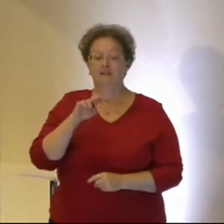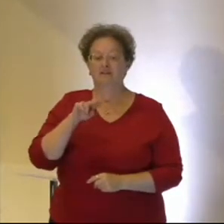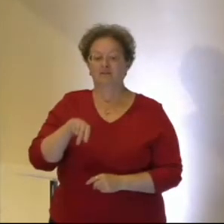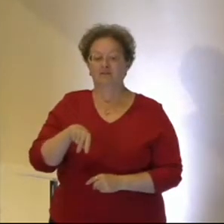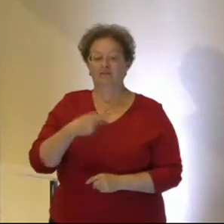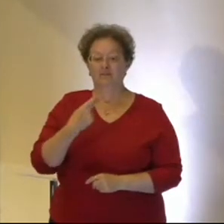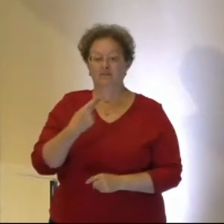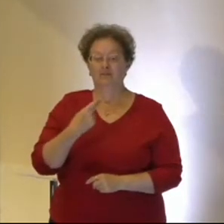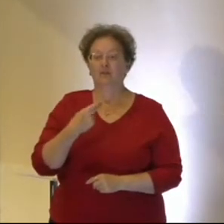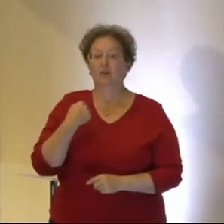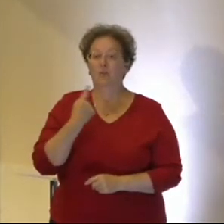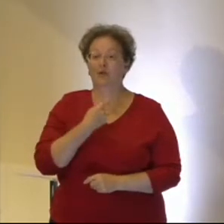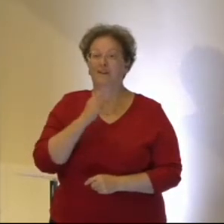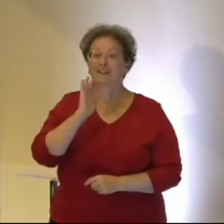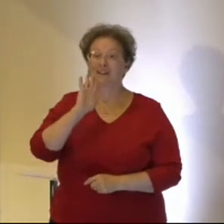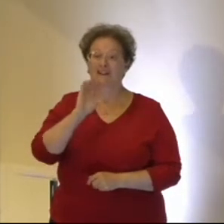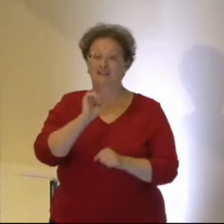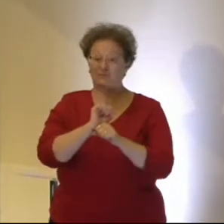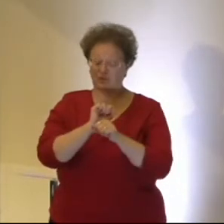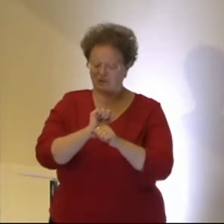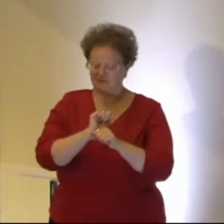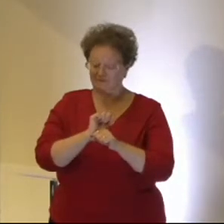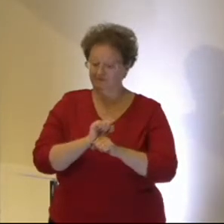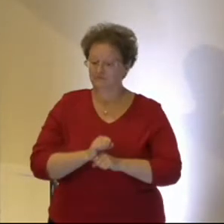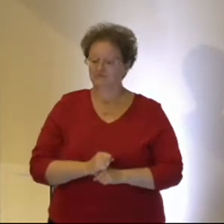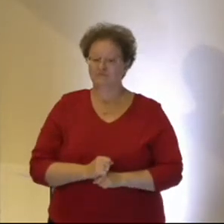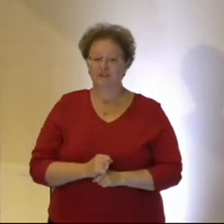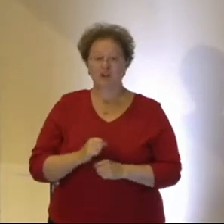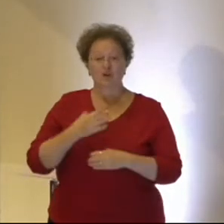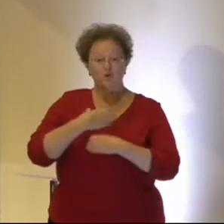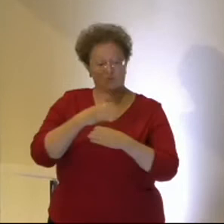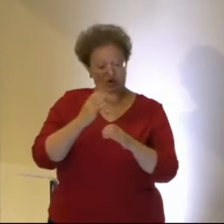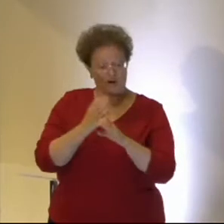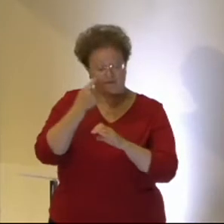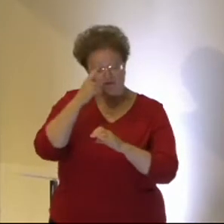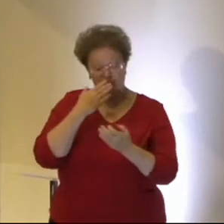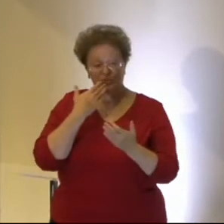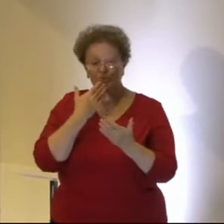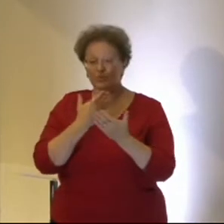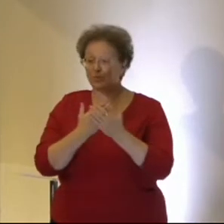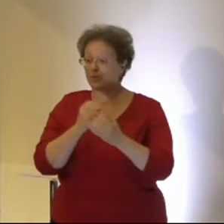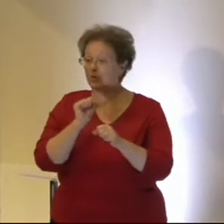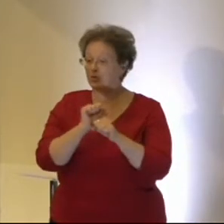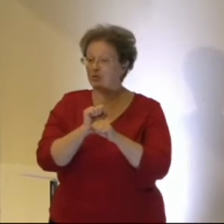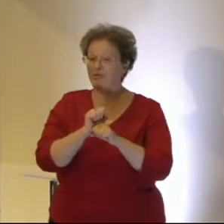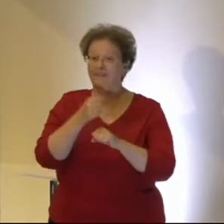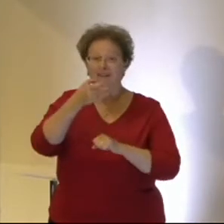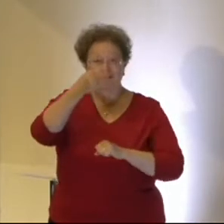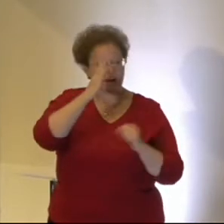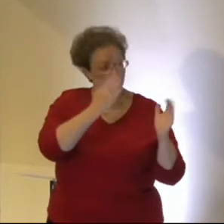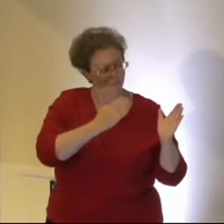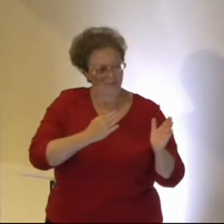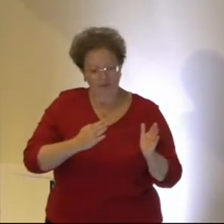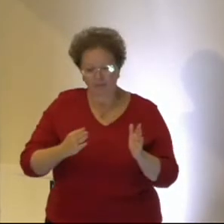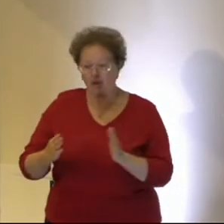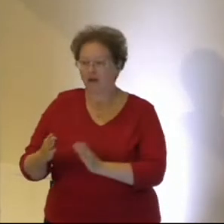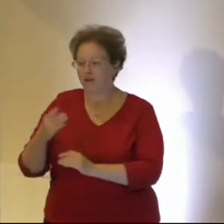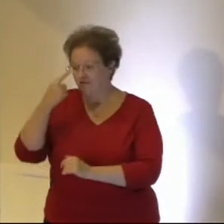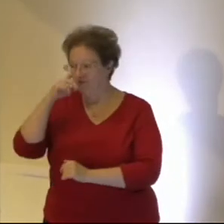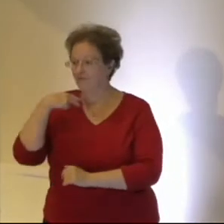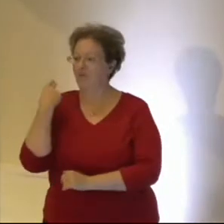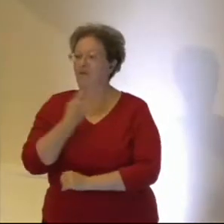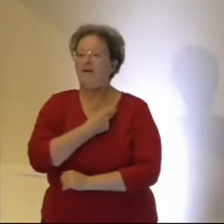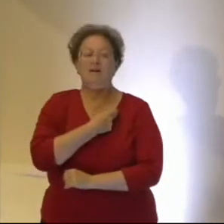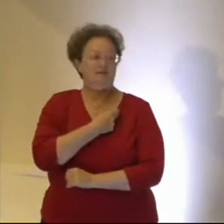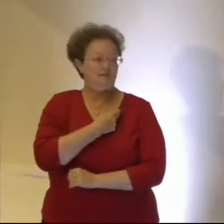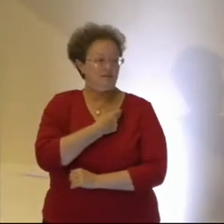we are his workmanship, created in Christ Jesus for good works, which God prepared beforehand that we should